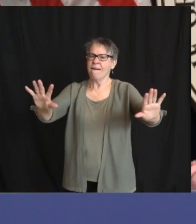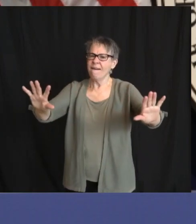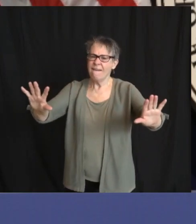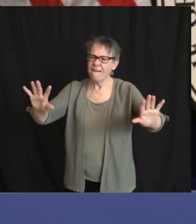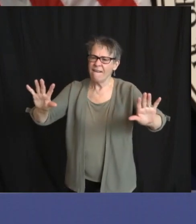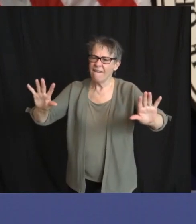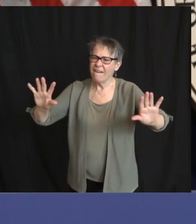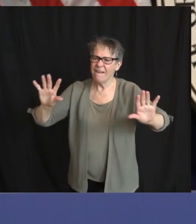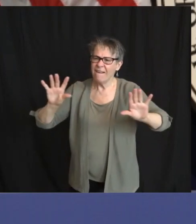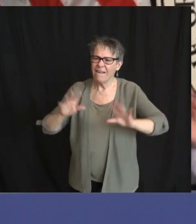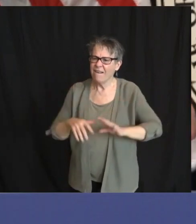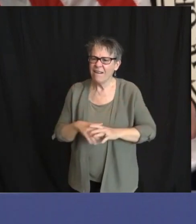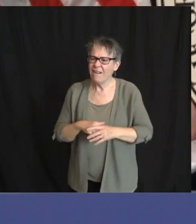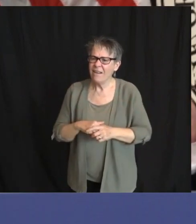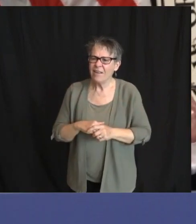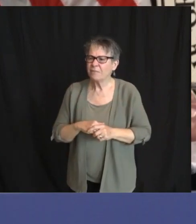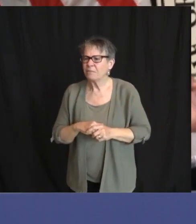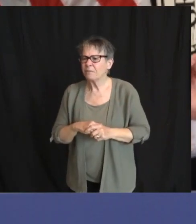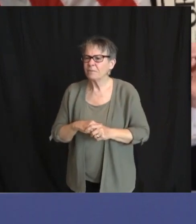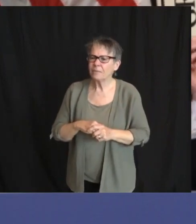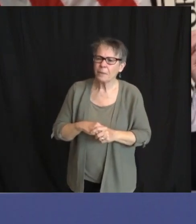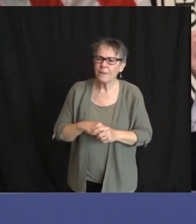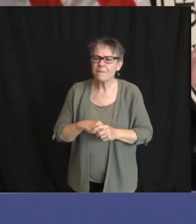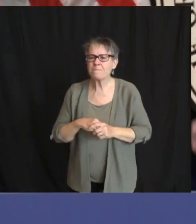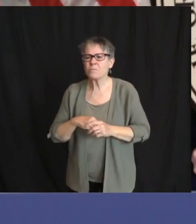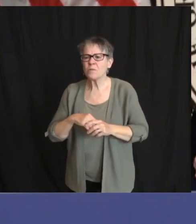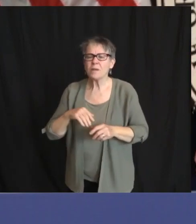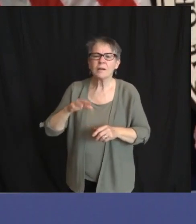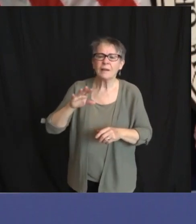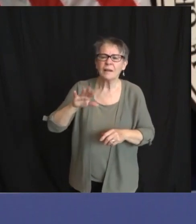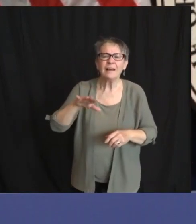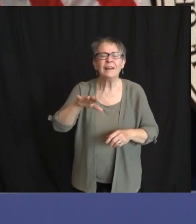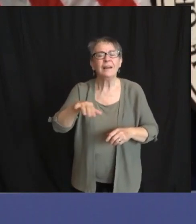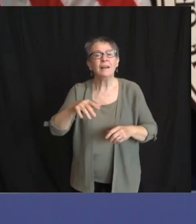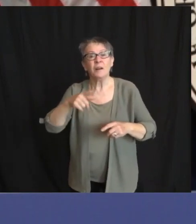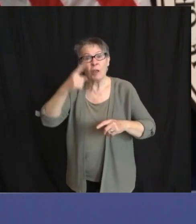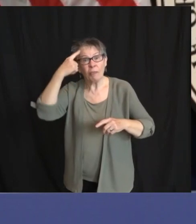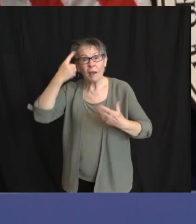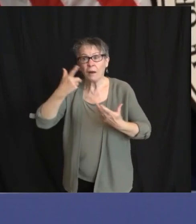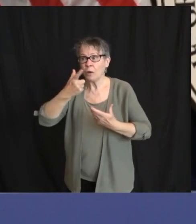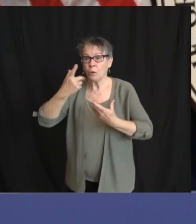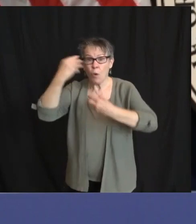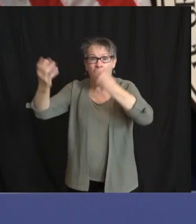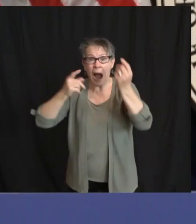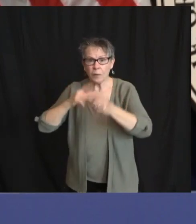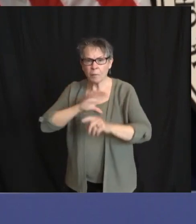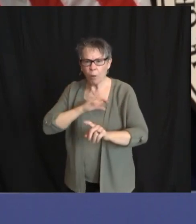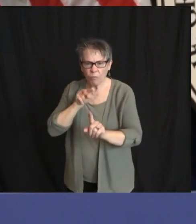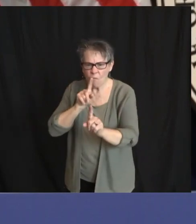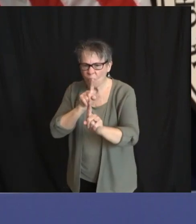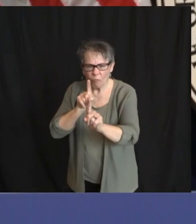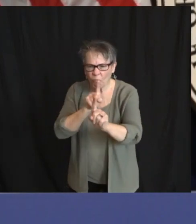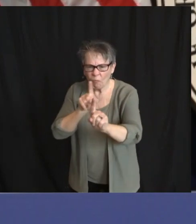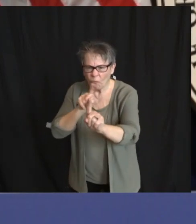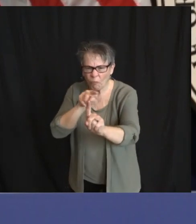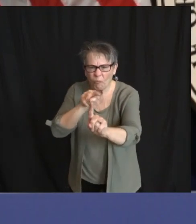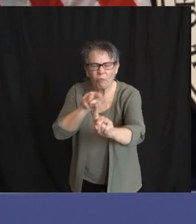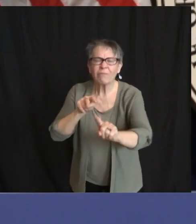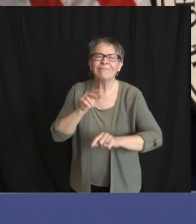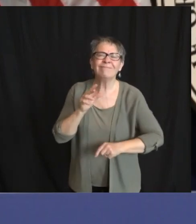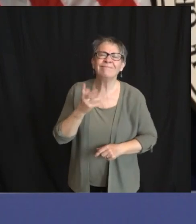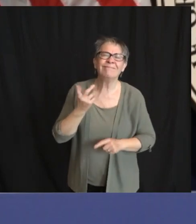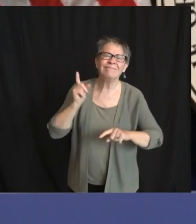if we don't like what we see over the weekend, I'm not trying to be a jerk about this. If we see congregation of people and they're not social